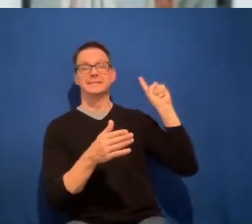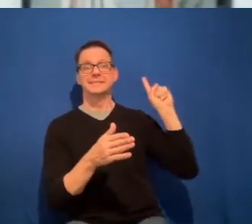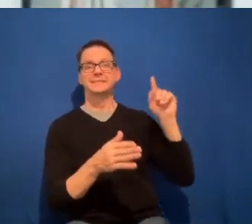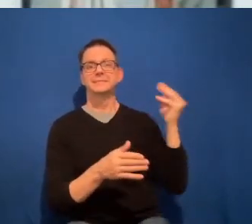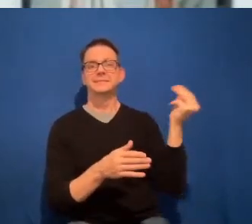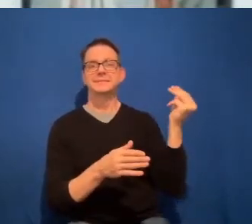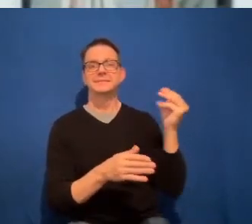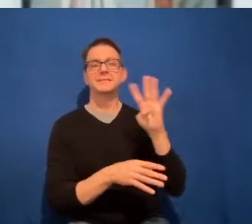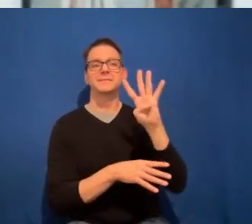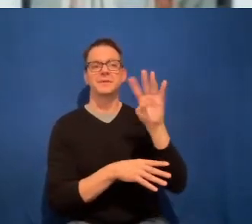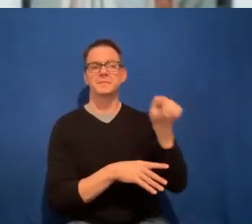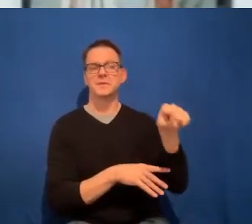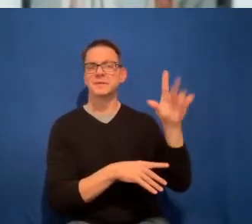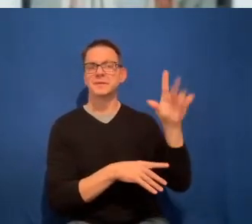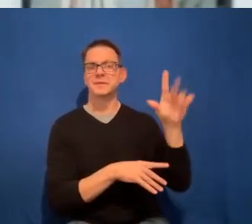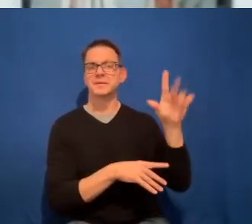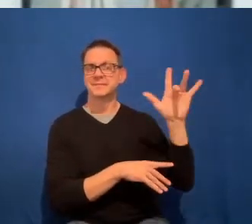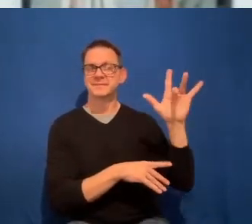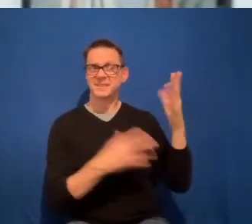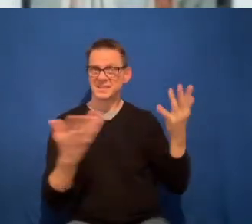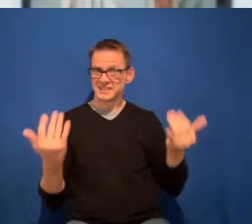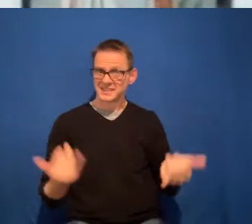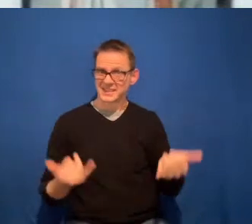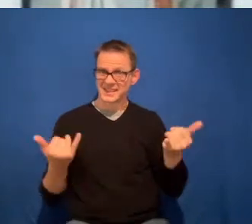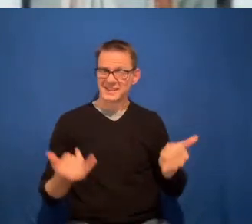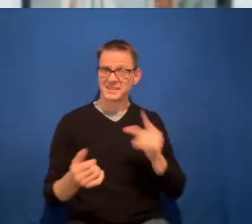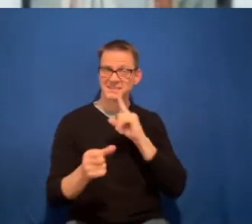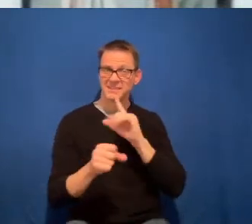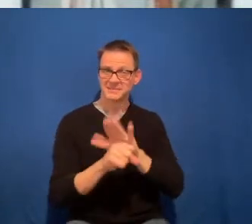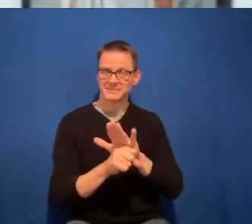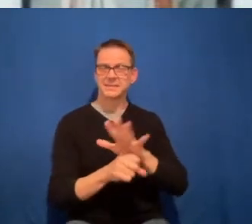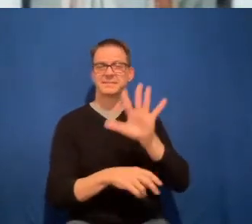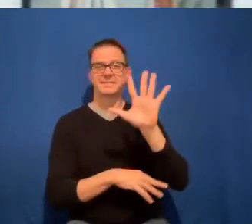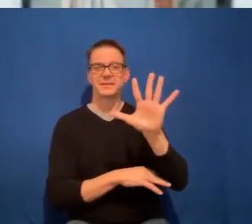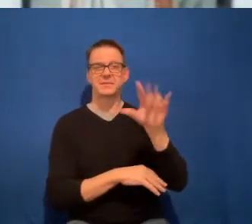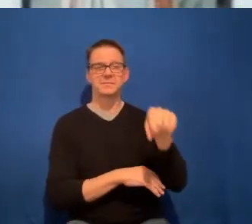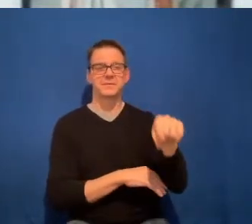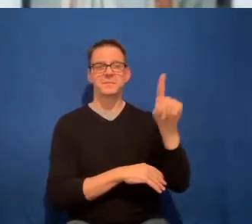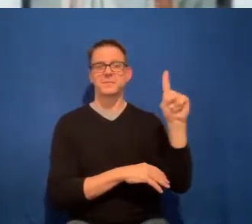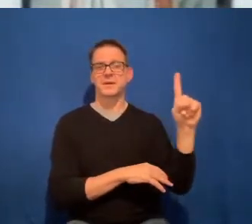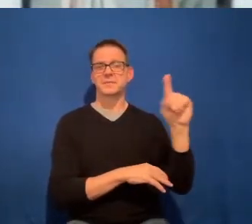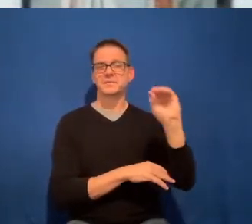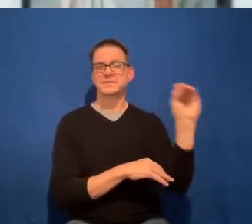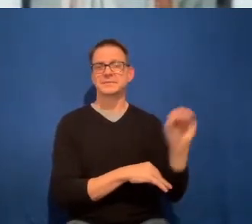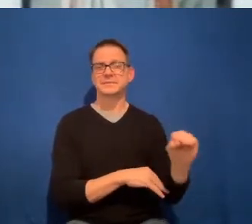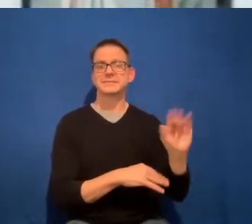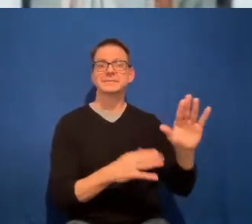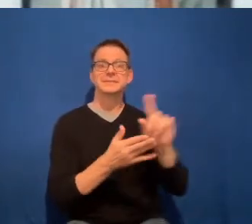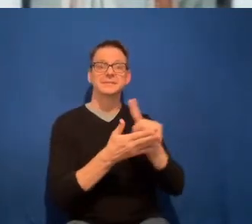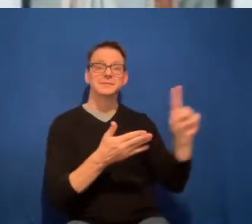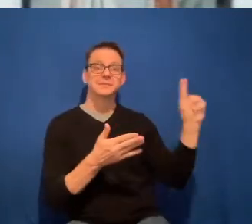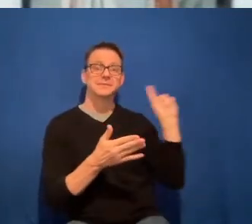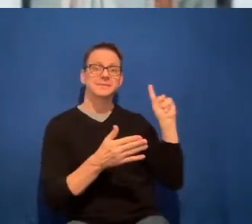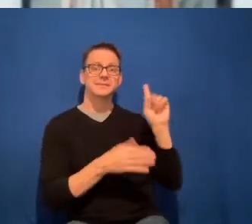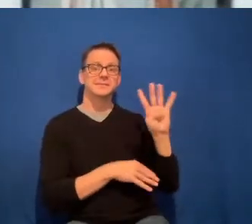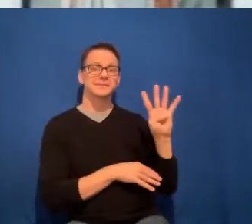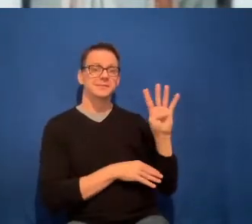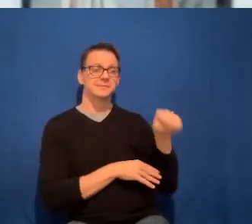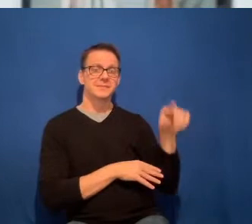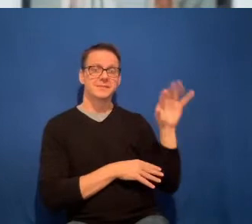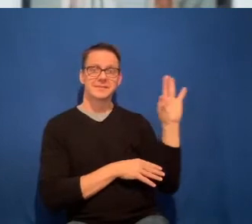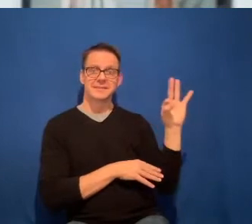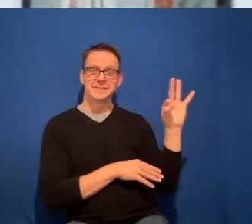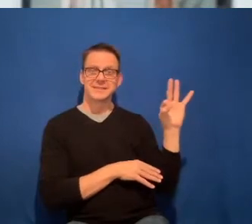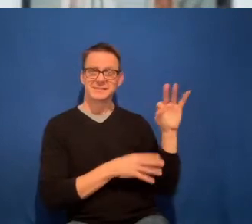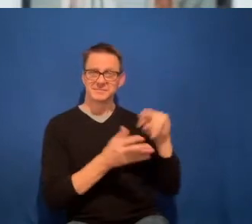And we do have today's number confirmed at 5.1% versus last week, 4.91%. So both of these things